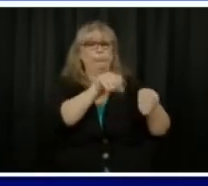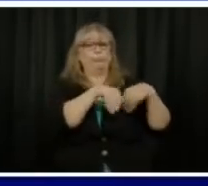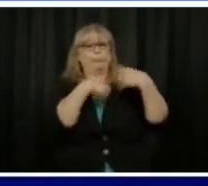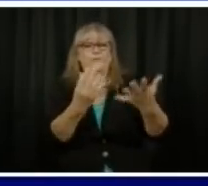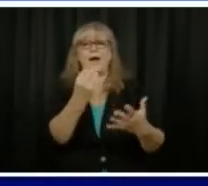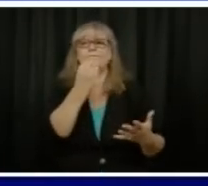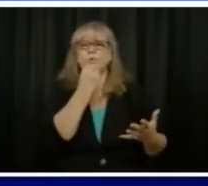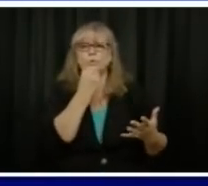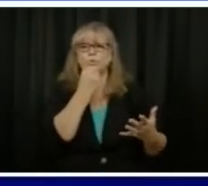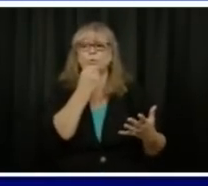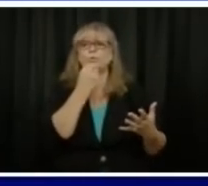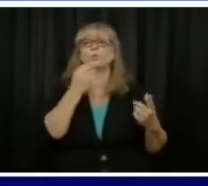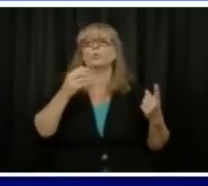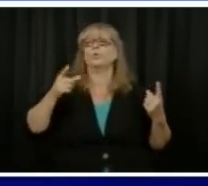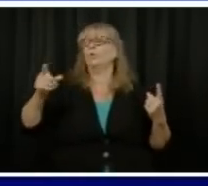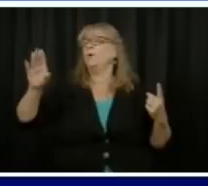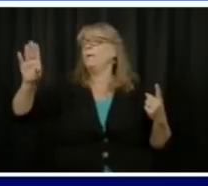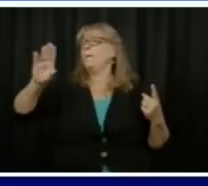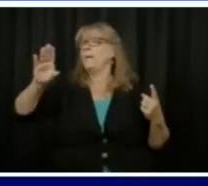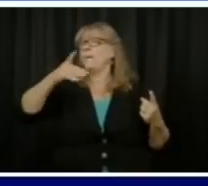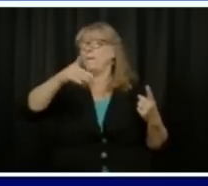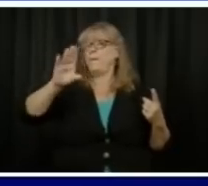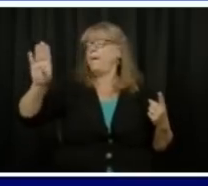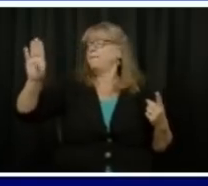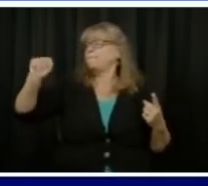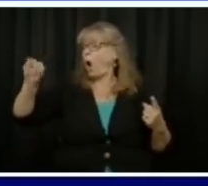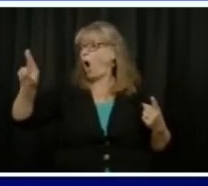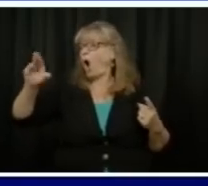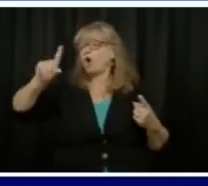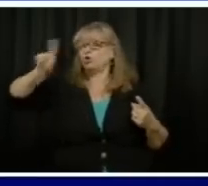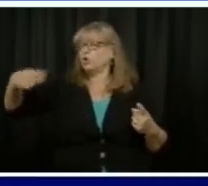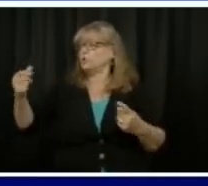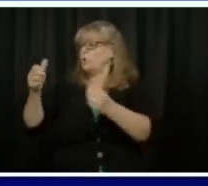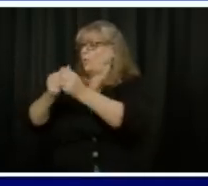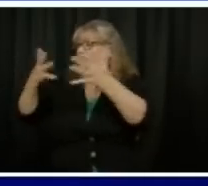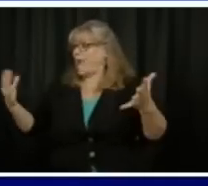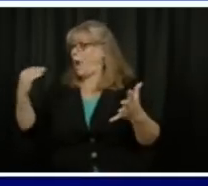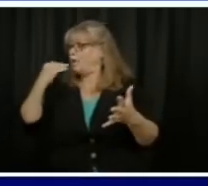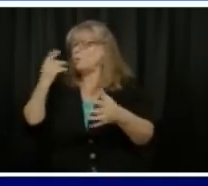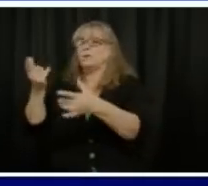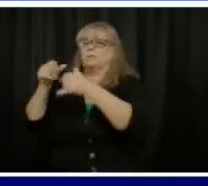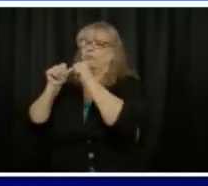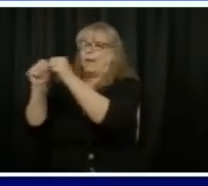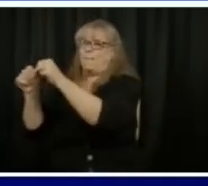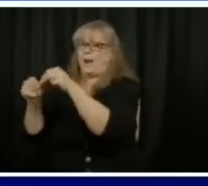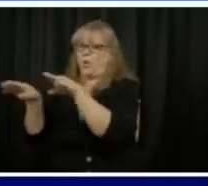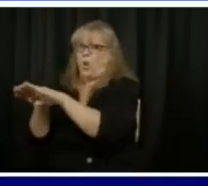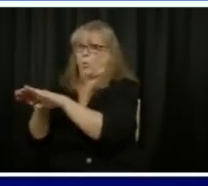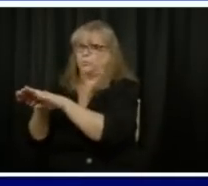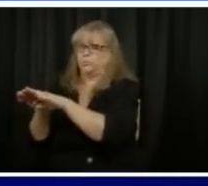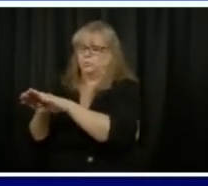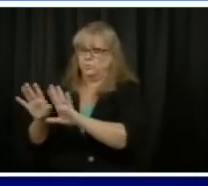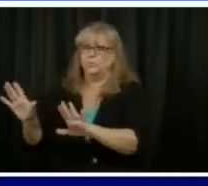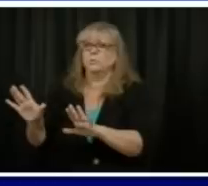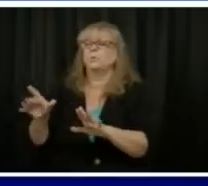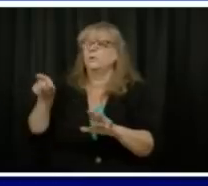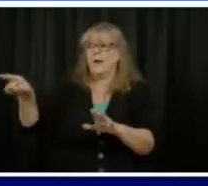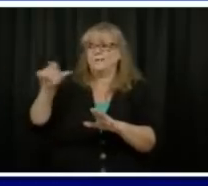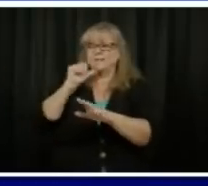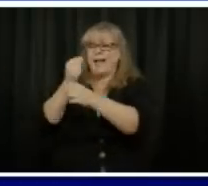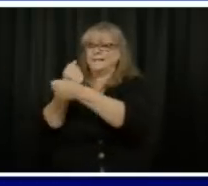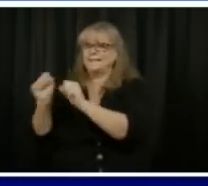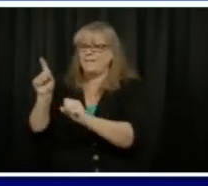serving food. But it's not the act of serving food that makes it safe. Food has no bearing on the safety. It's the social environment, meaning bars can absolutely be open. They